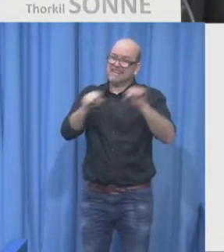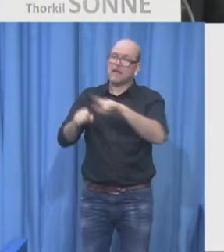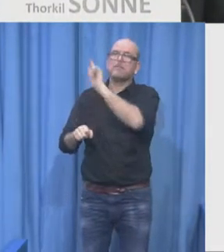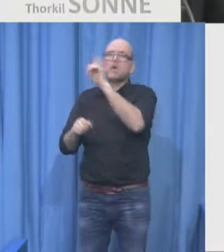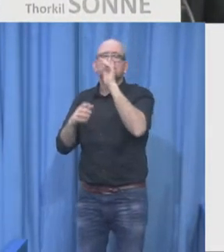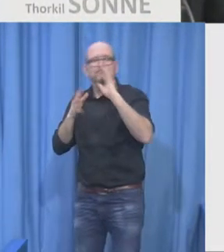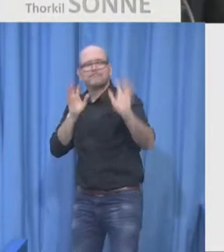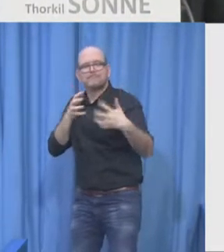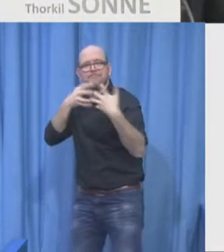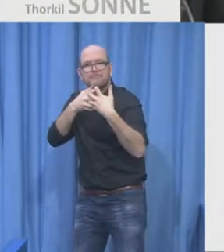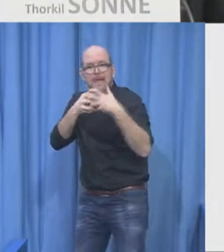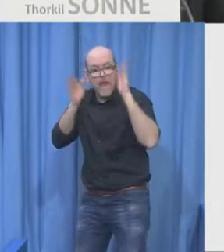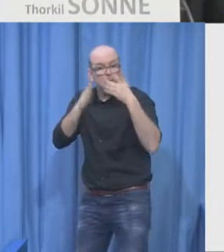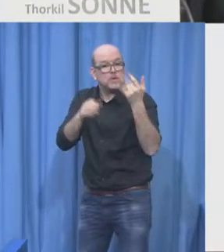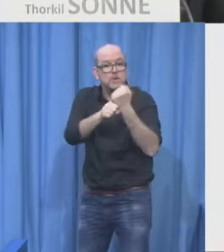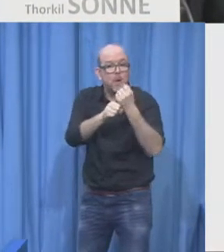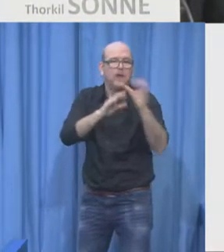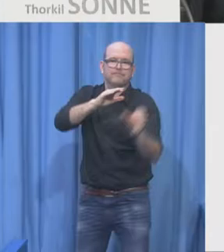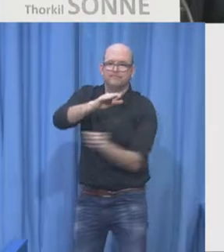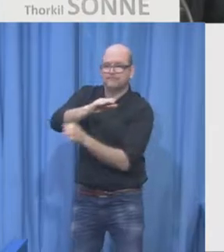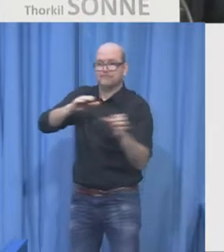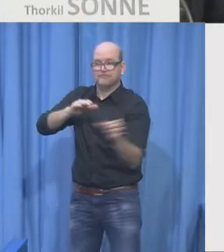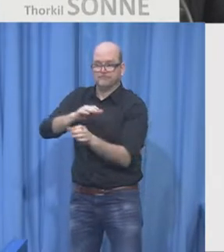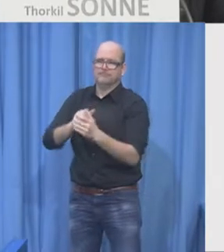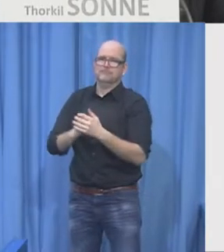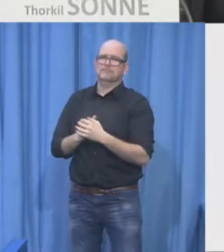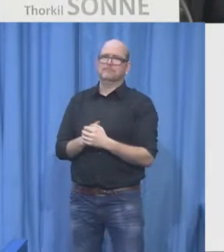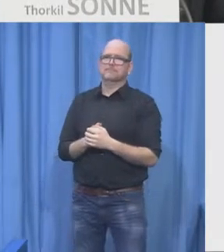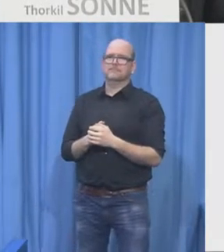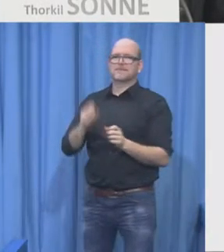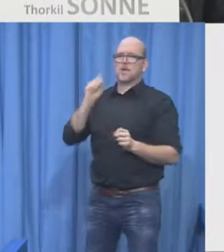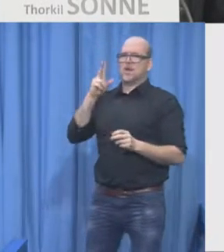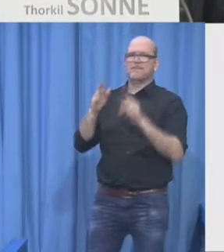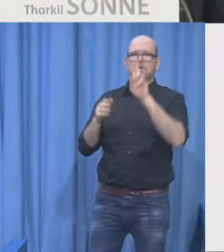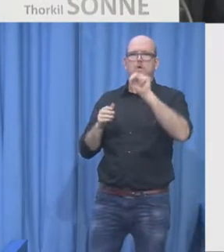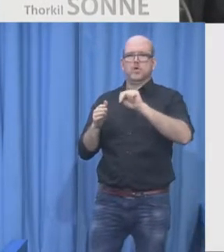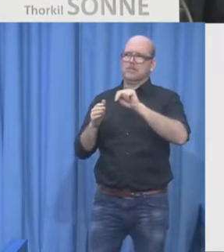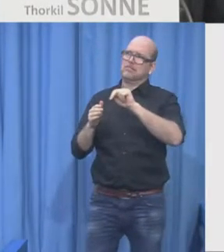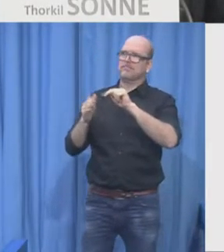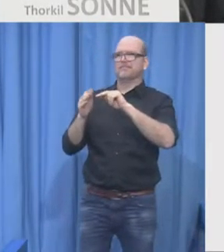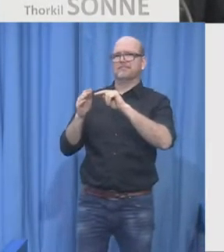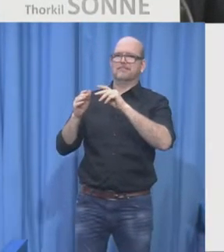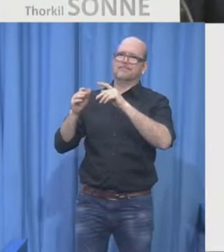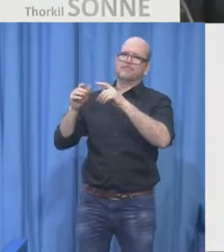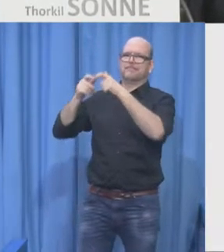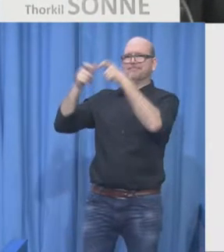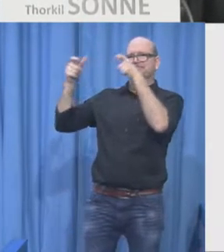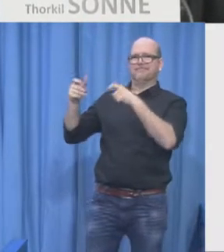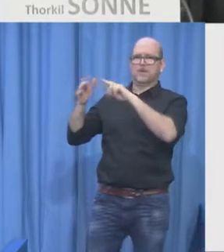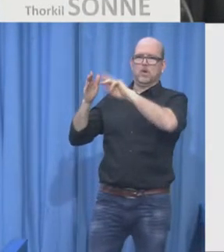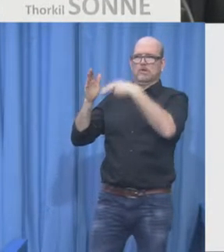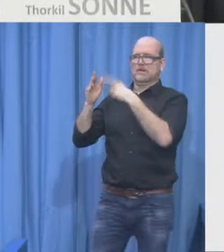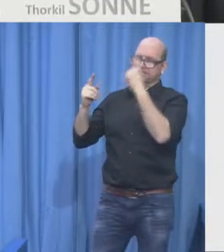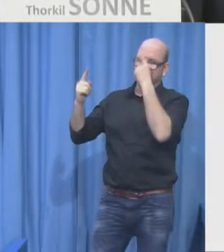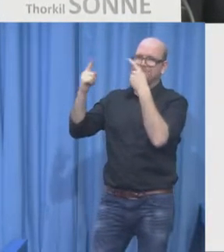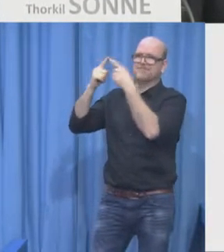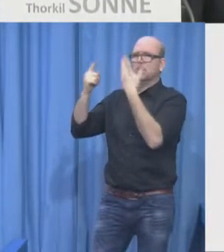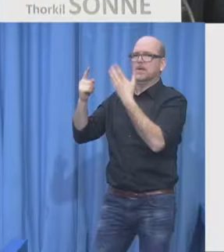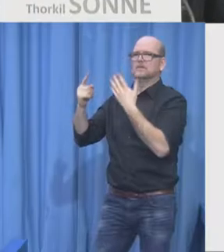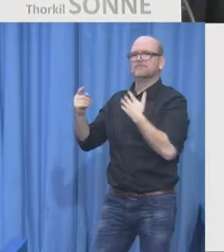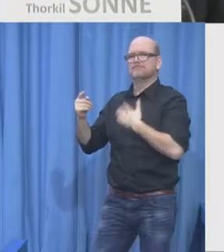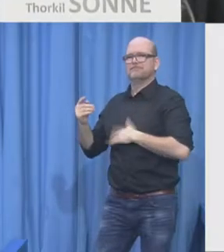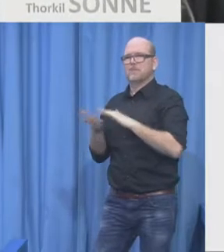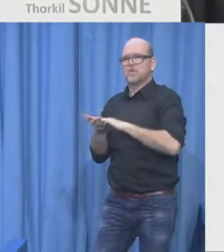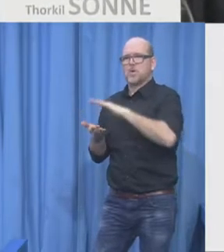With the UN, we are promoting Sustainable Development Goal number 8. The strategy